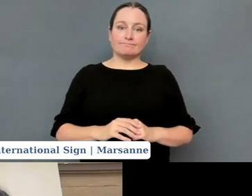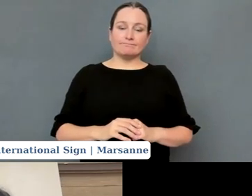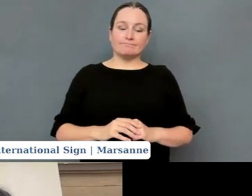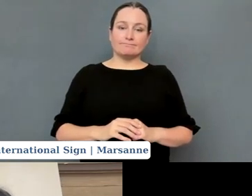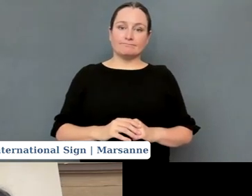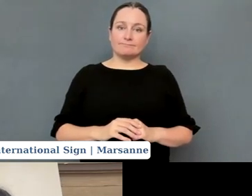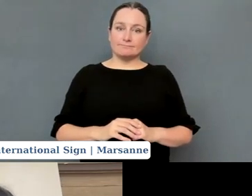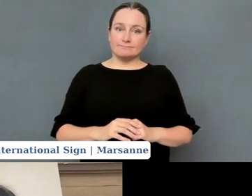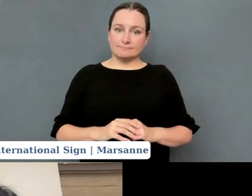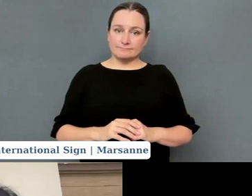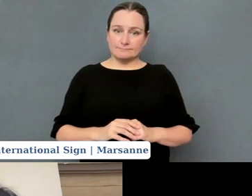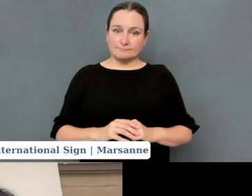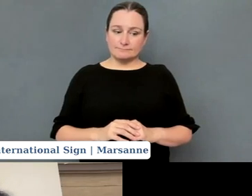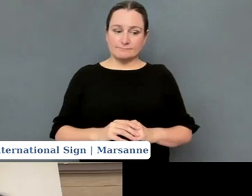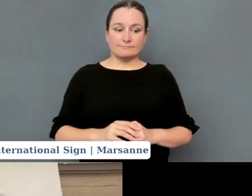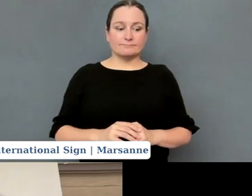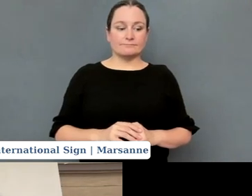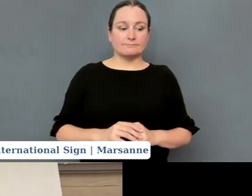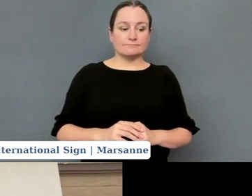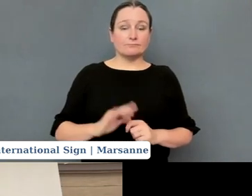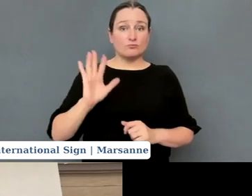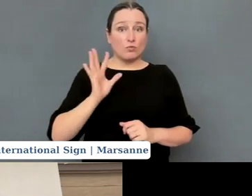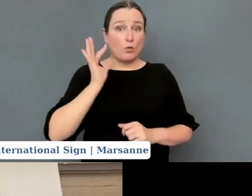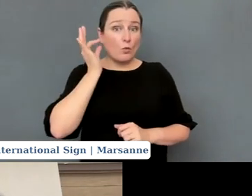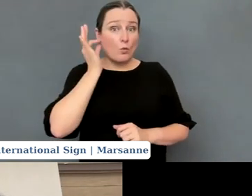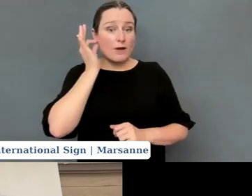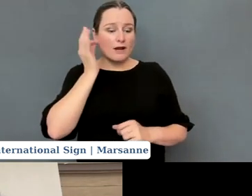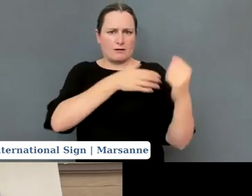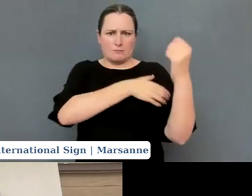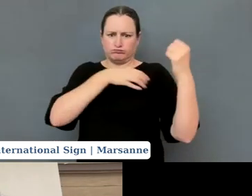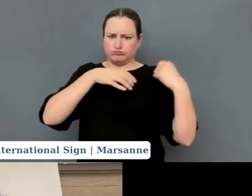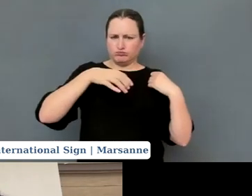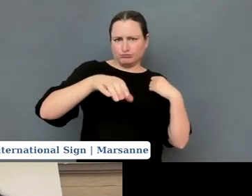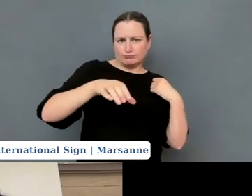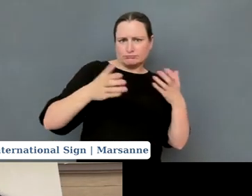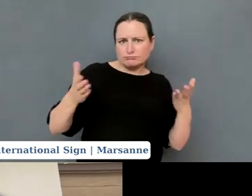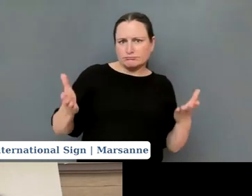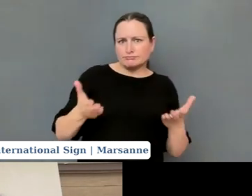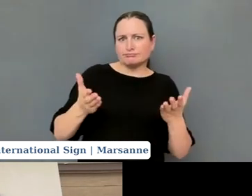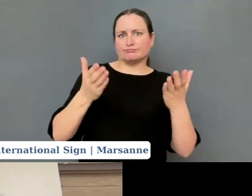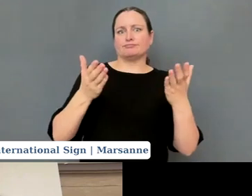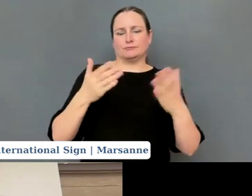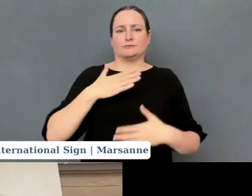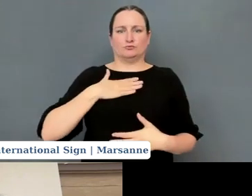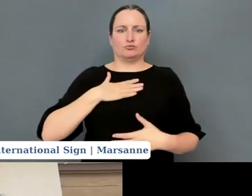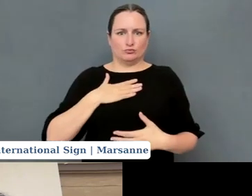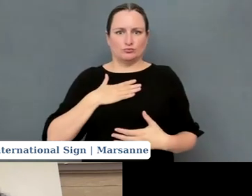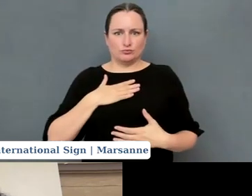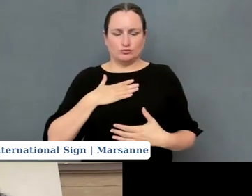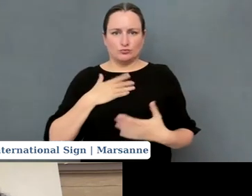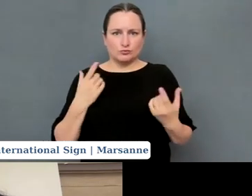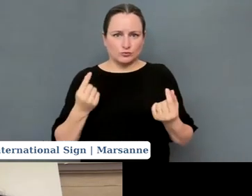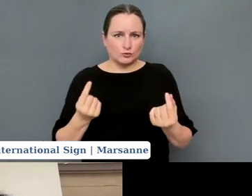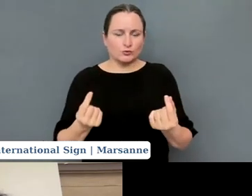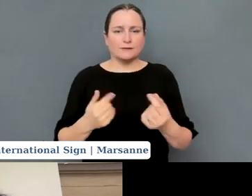enhance women capacity, and besides that, we also prepare all the